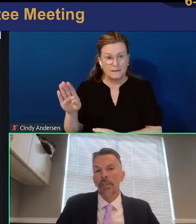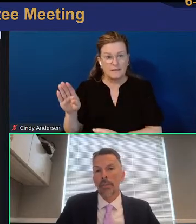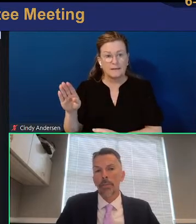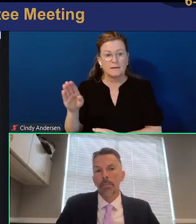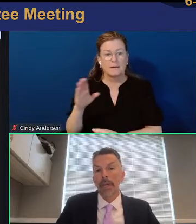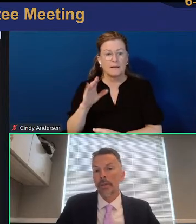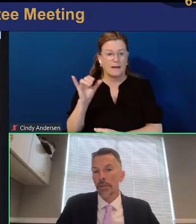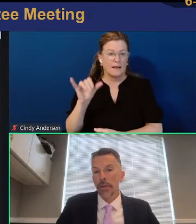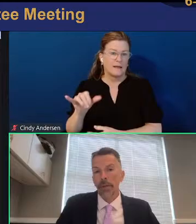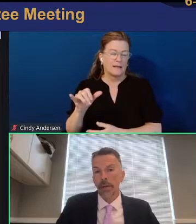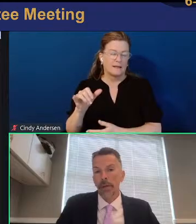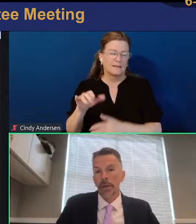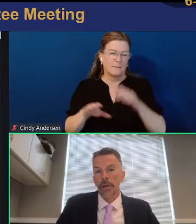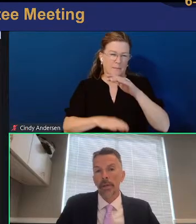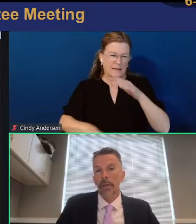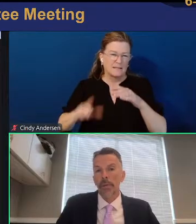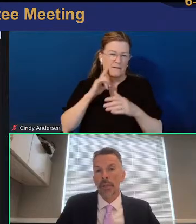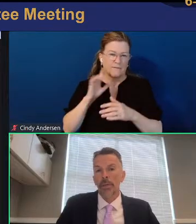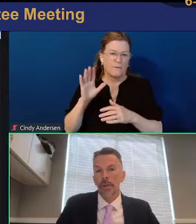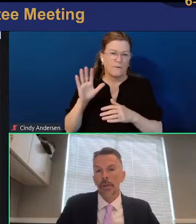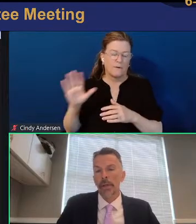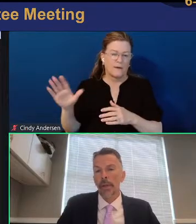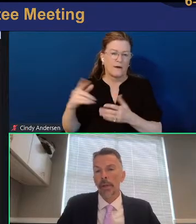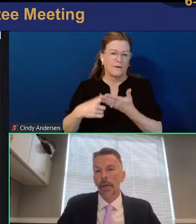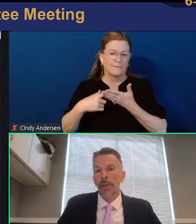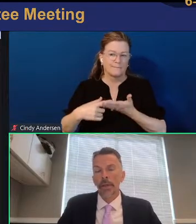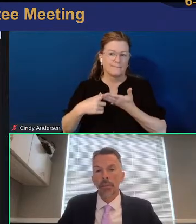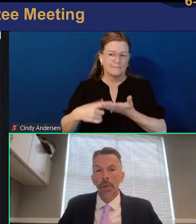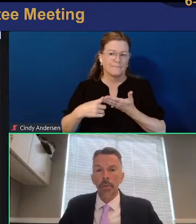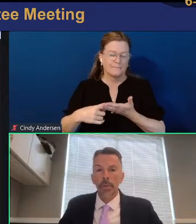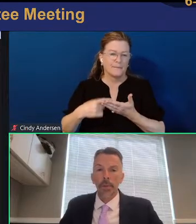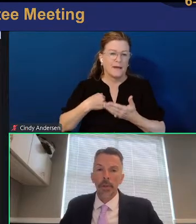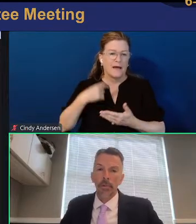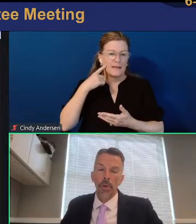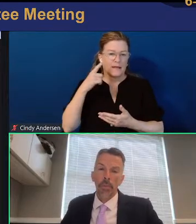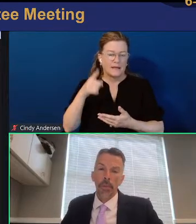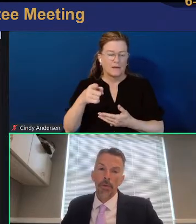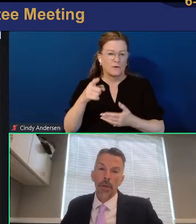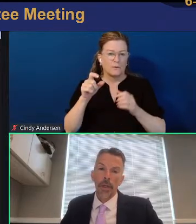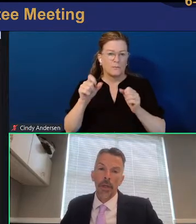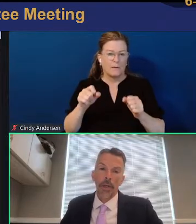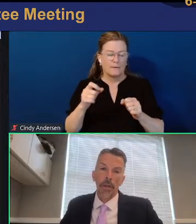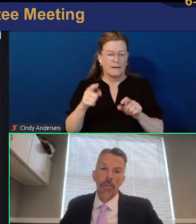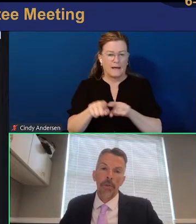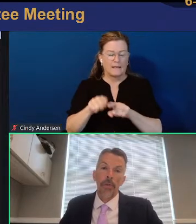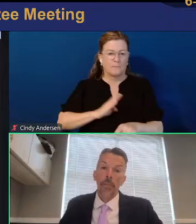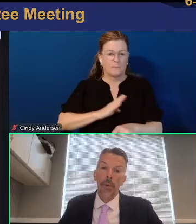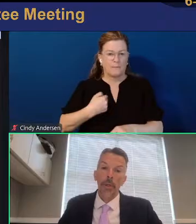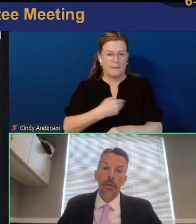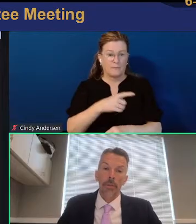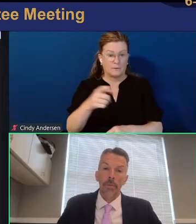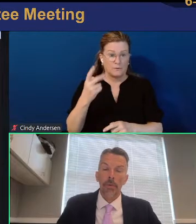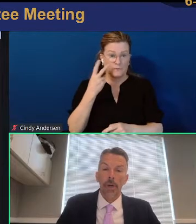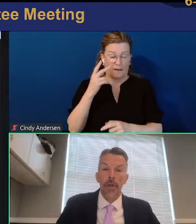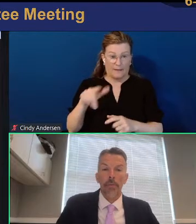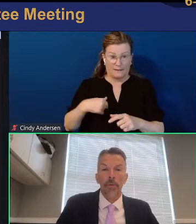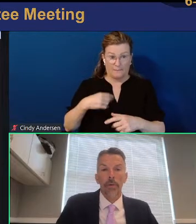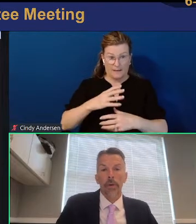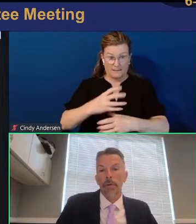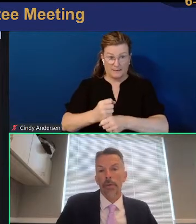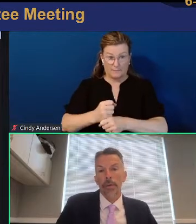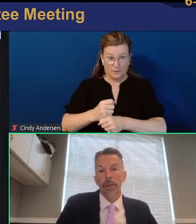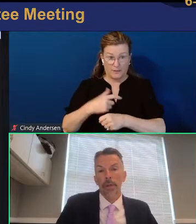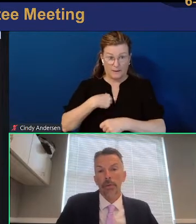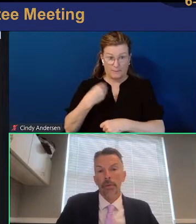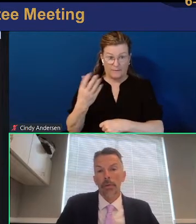And that's the basis of their deliberation. And I think you probably, as board members, saw that in my summary that was provided